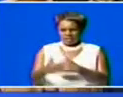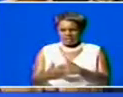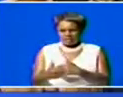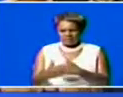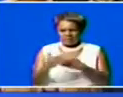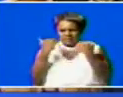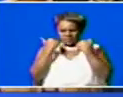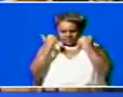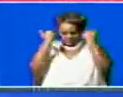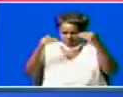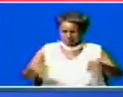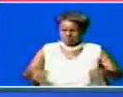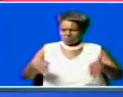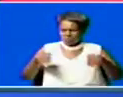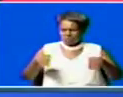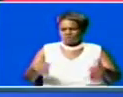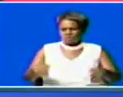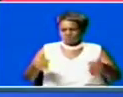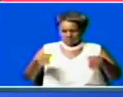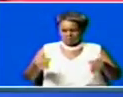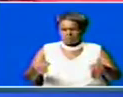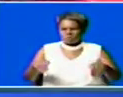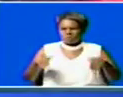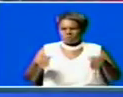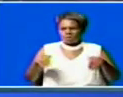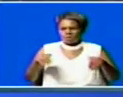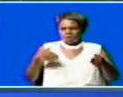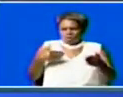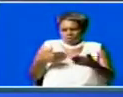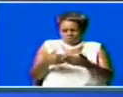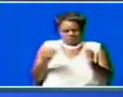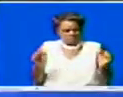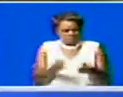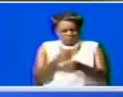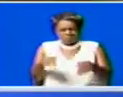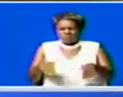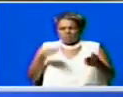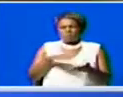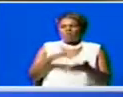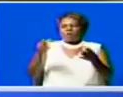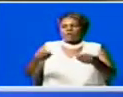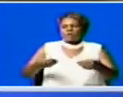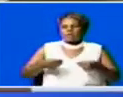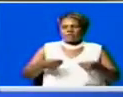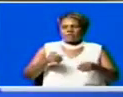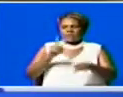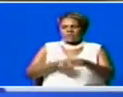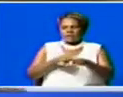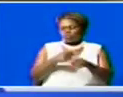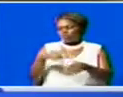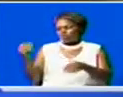the anxiety of waiting and waiting. It was almost unbearable. I was given time to go and